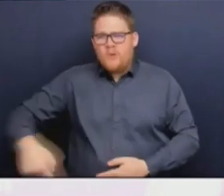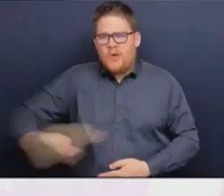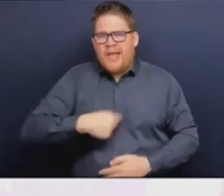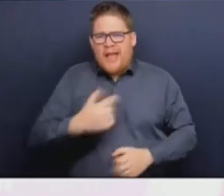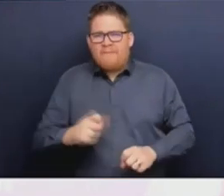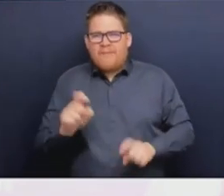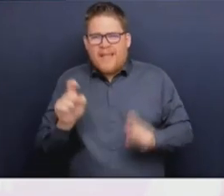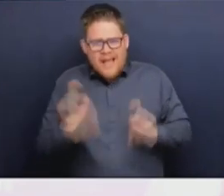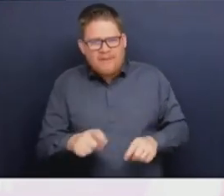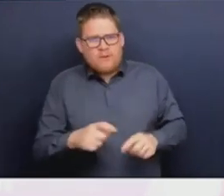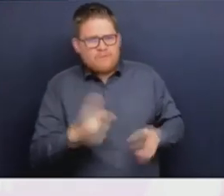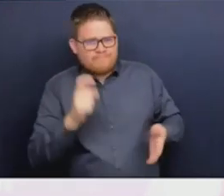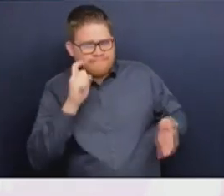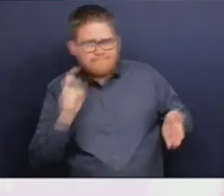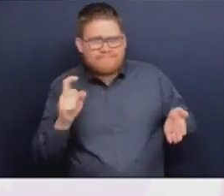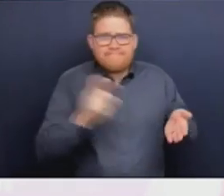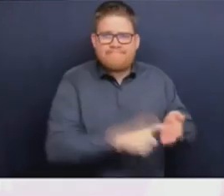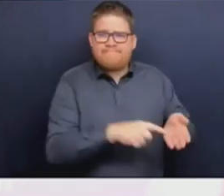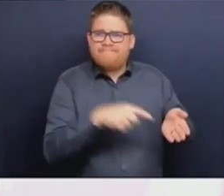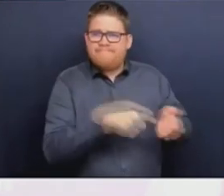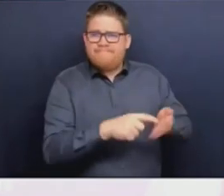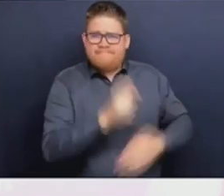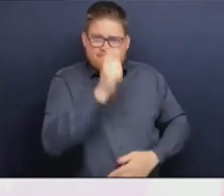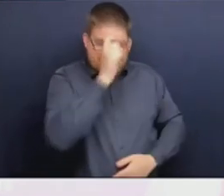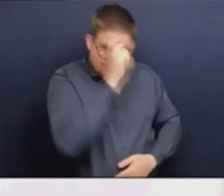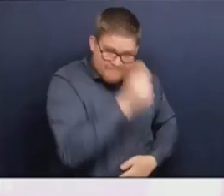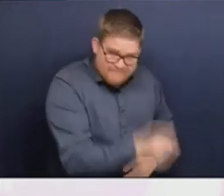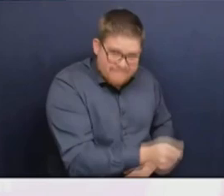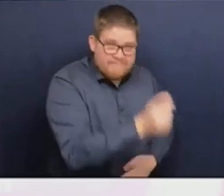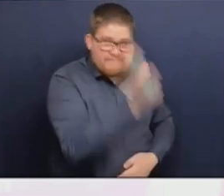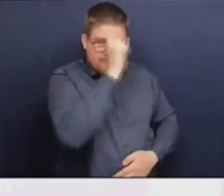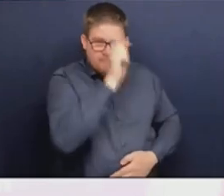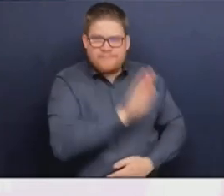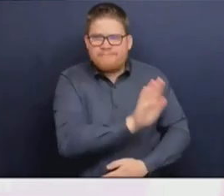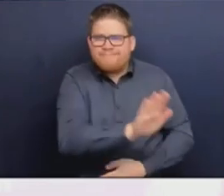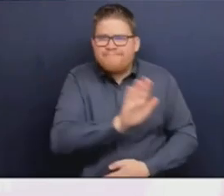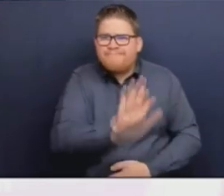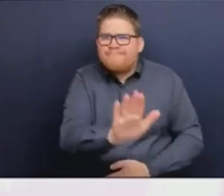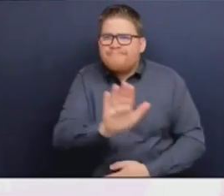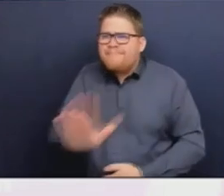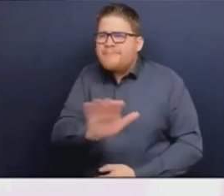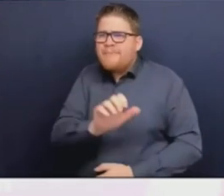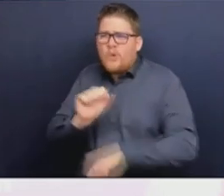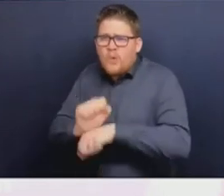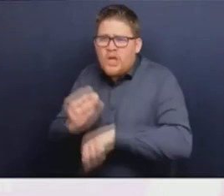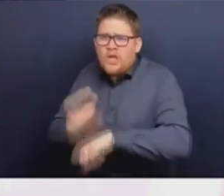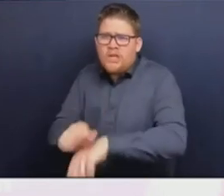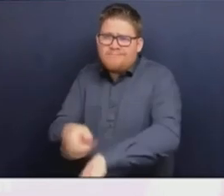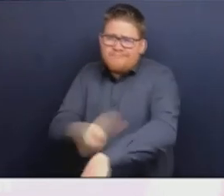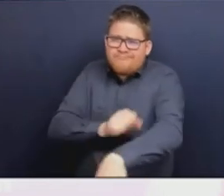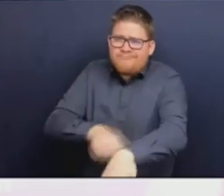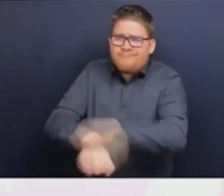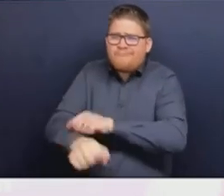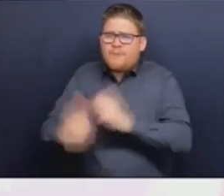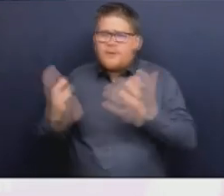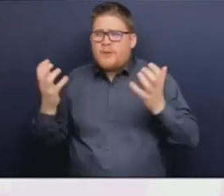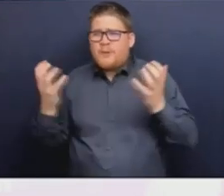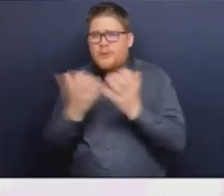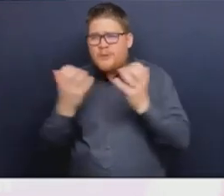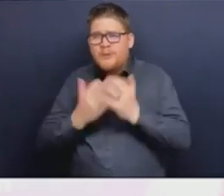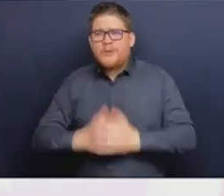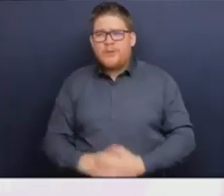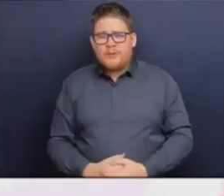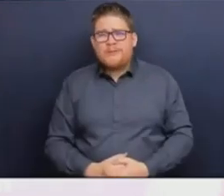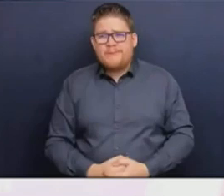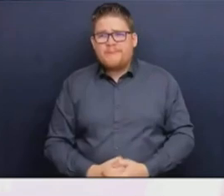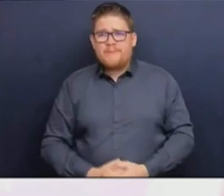and acknowledge the enormous work and the moment that has brought us to be here. And think